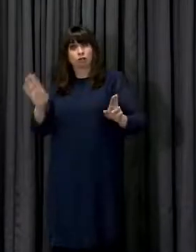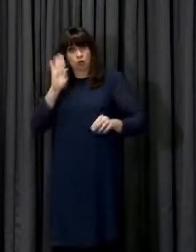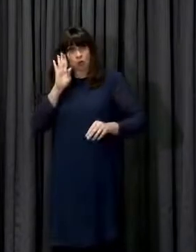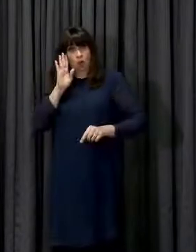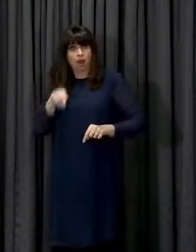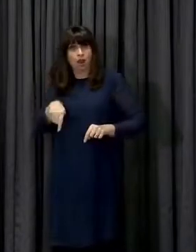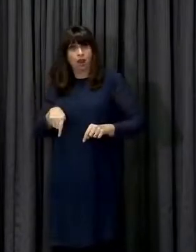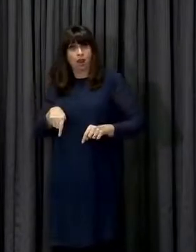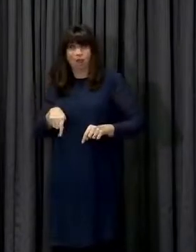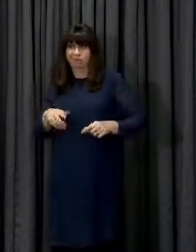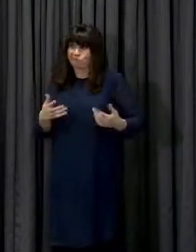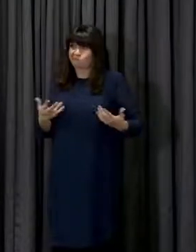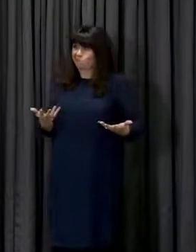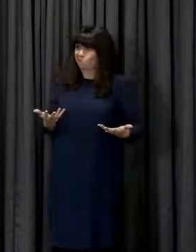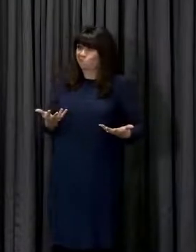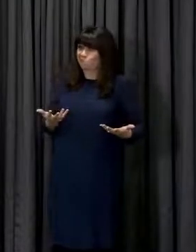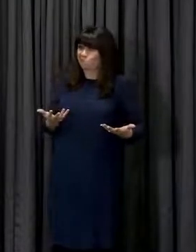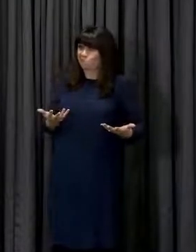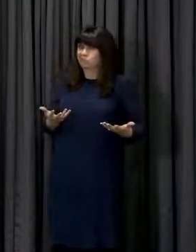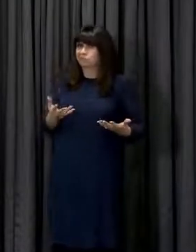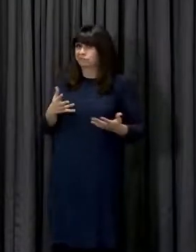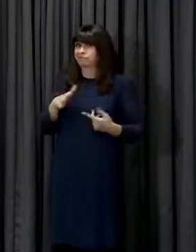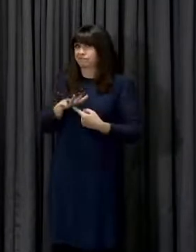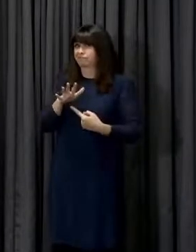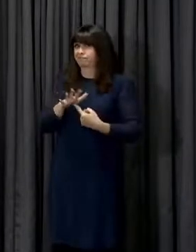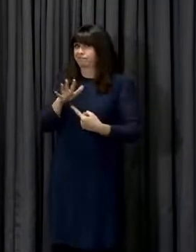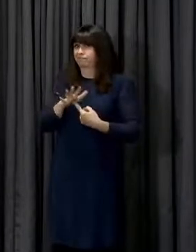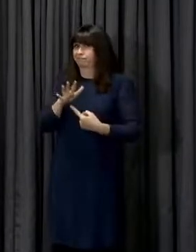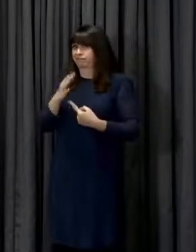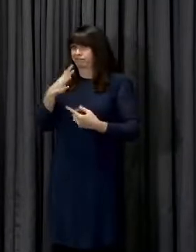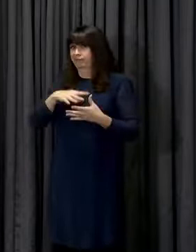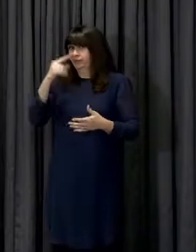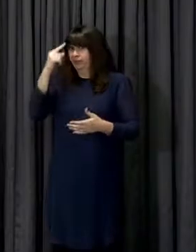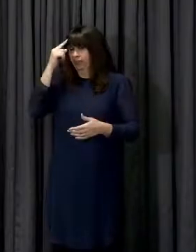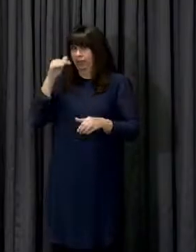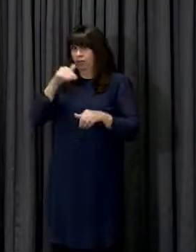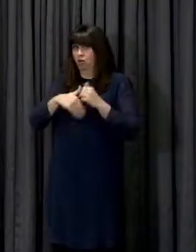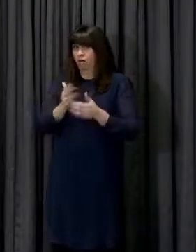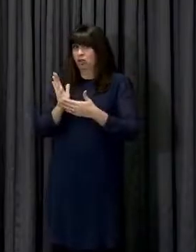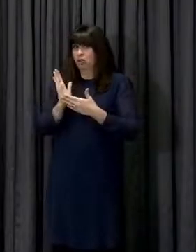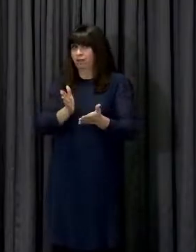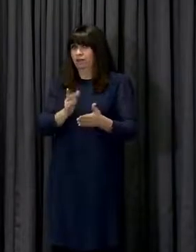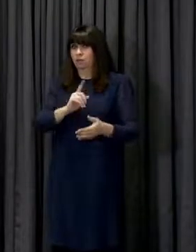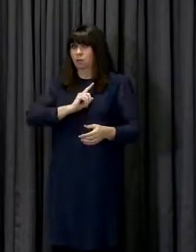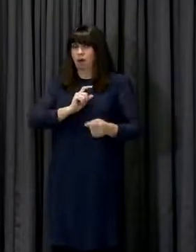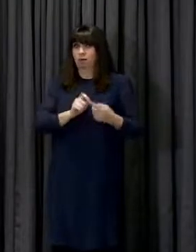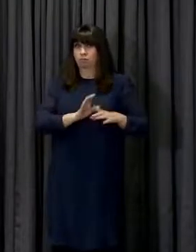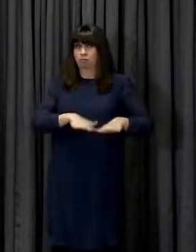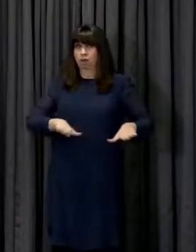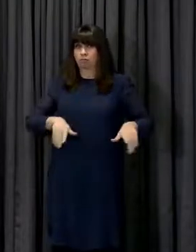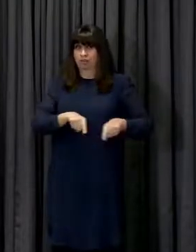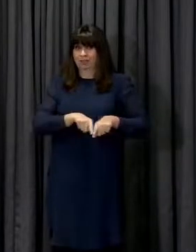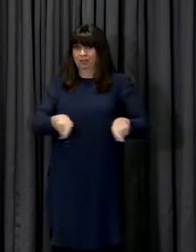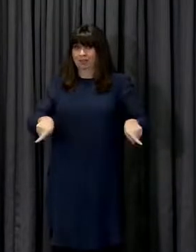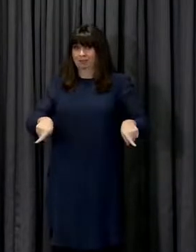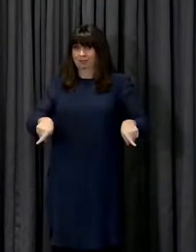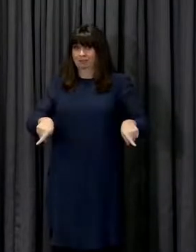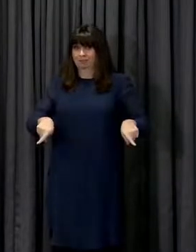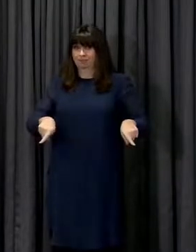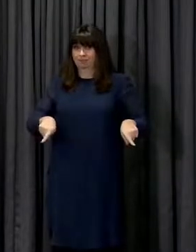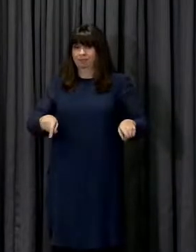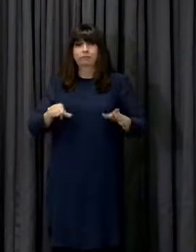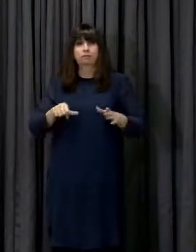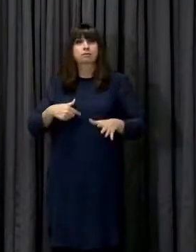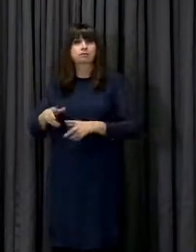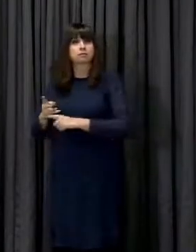impact on frontline services. All those people who are parents of primary school age children would have found it very difficult to go to